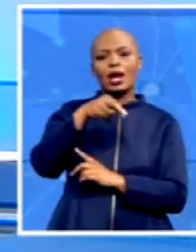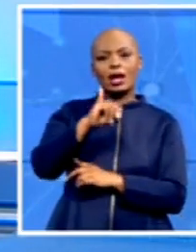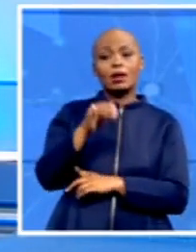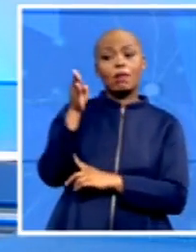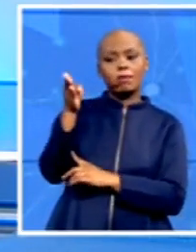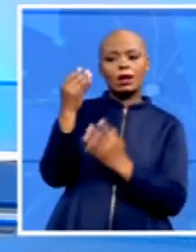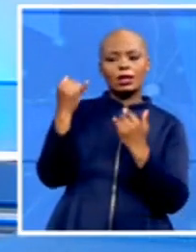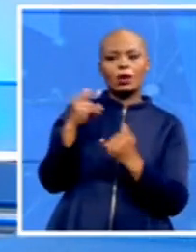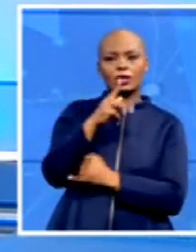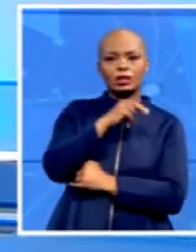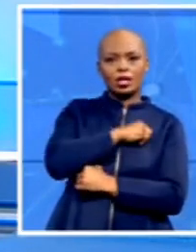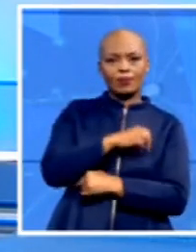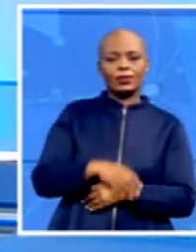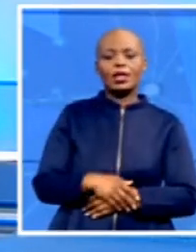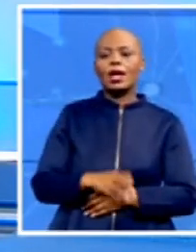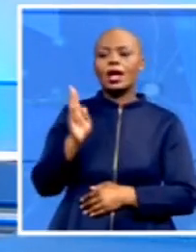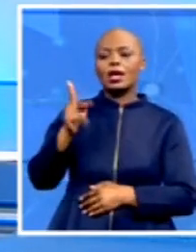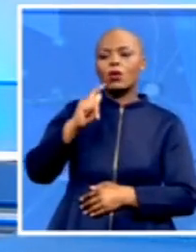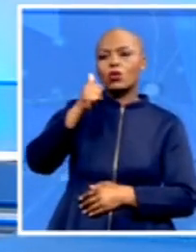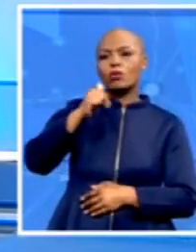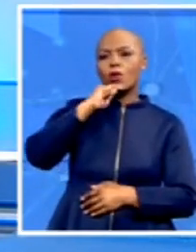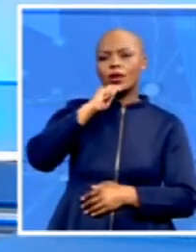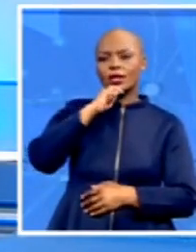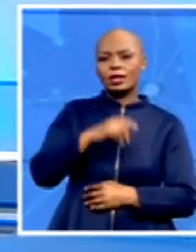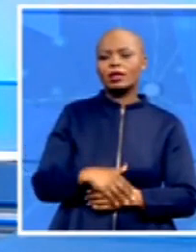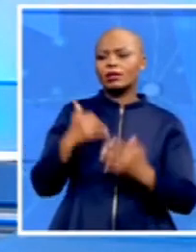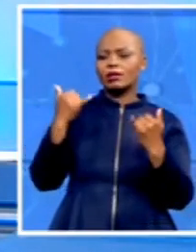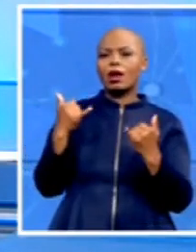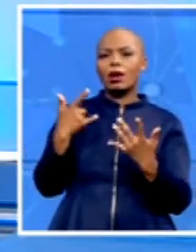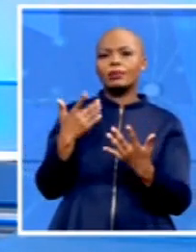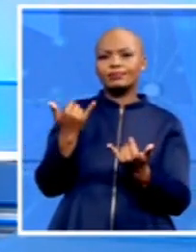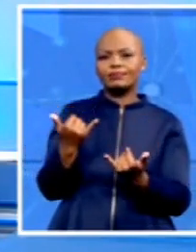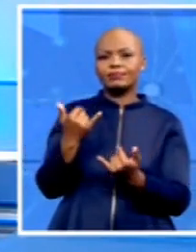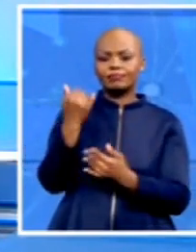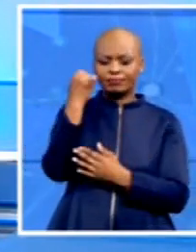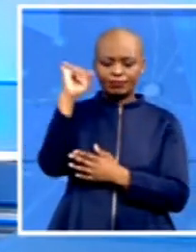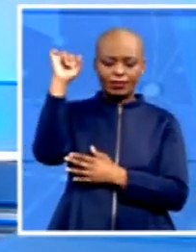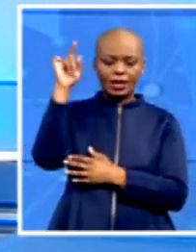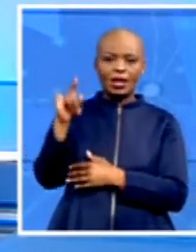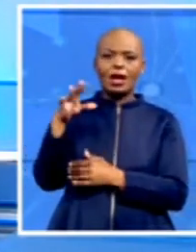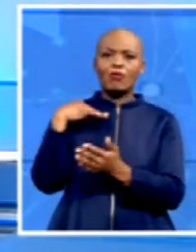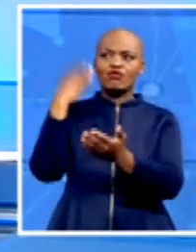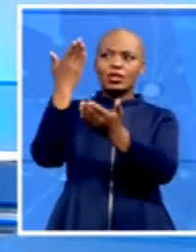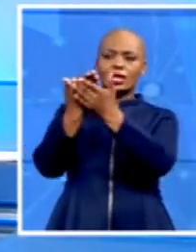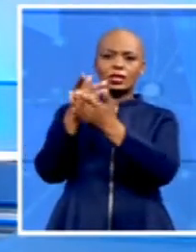Reaction to the dismissal of this application in court?